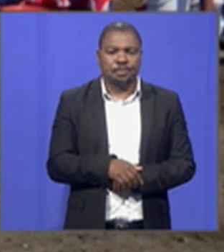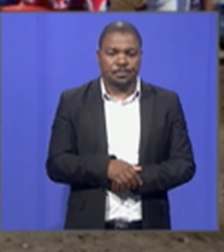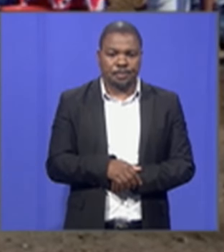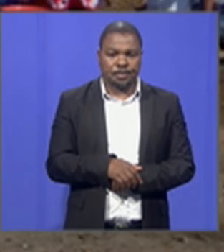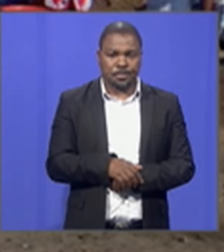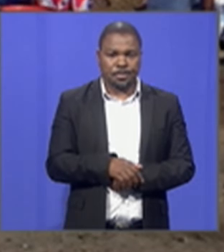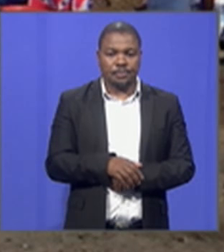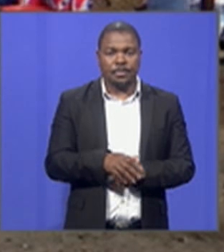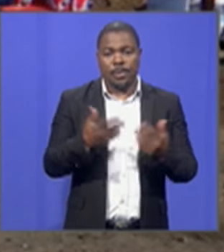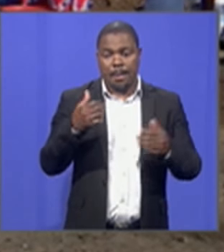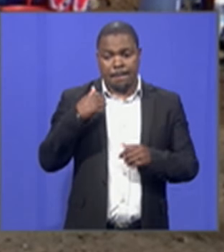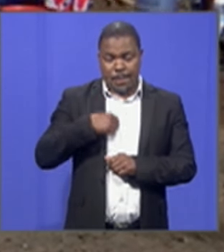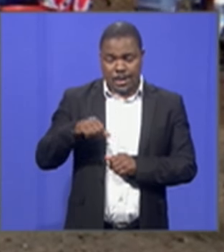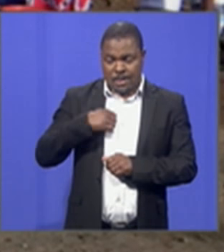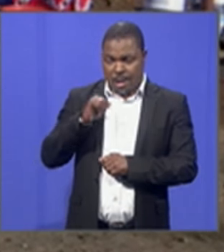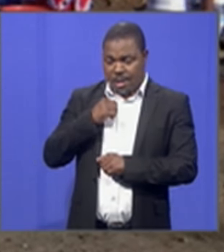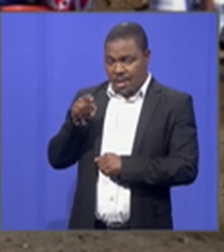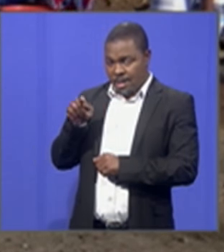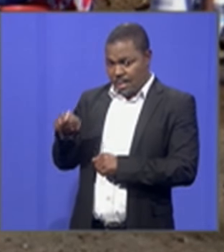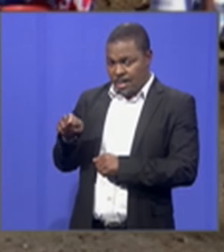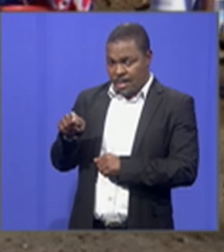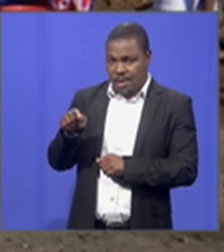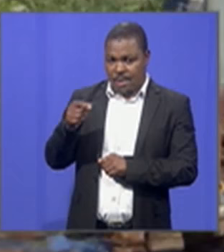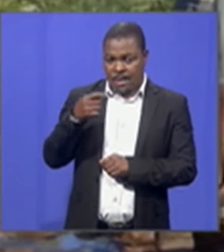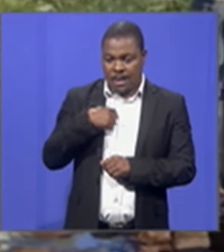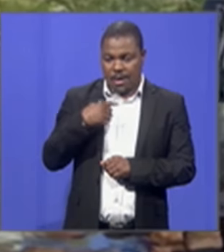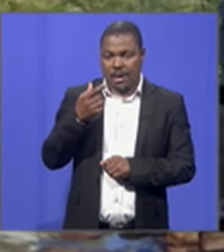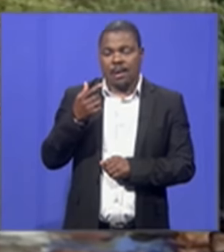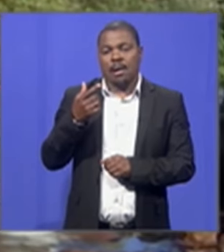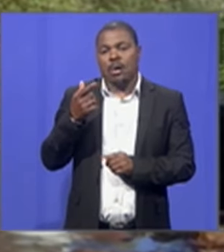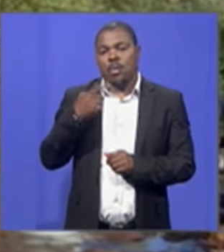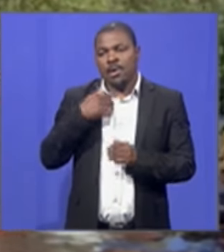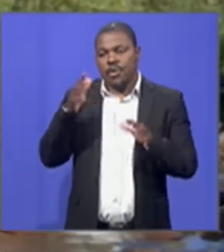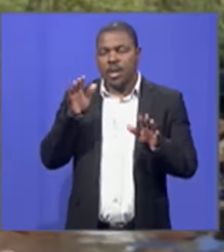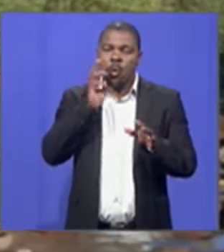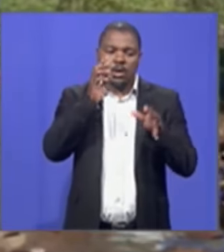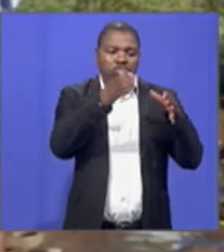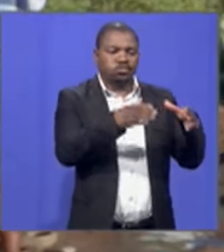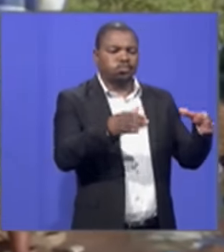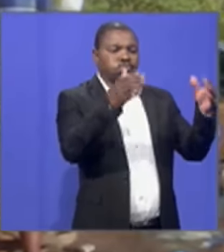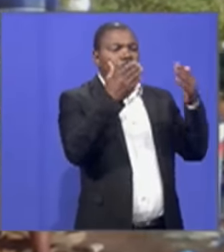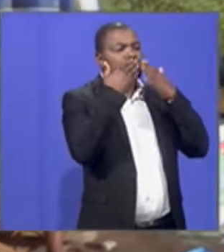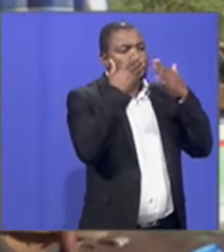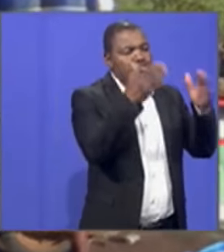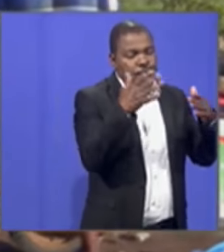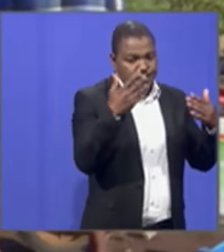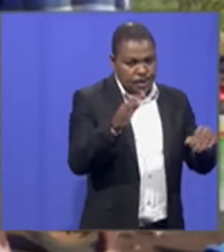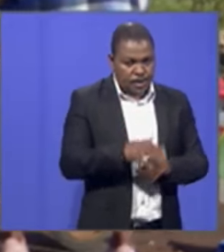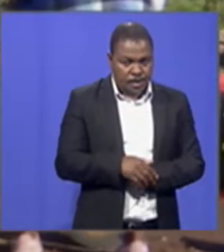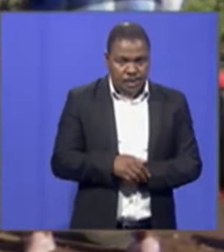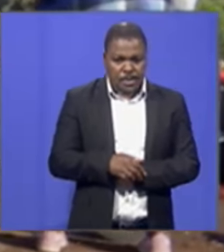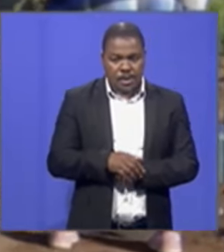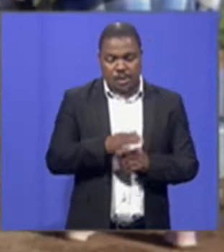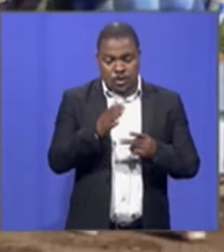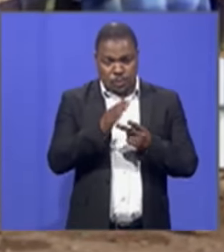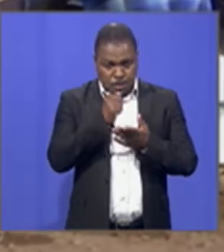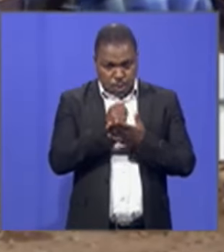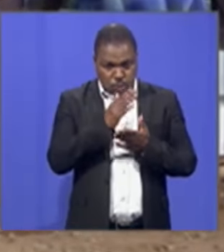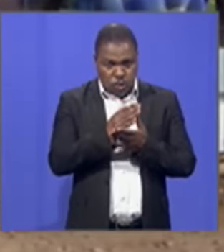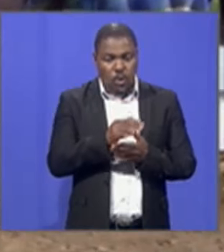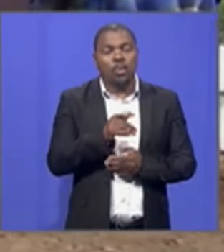le kwano le masepala ya rena ka di-SLAC re ba file di-water tankers gore mo e le gore na le tlhaelelo ba kgone go